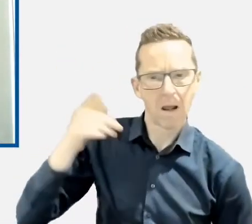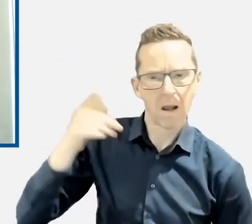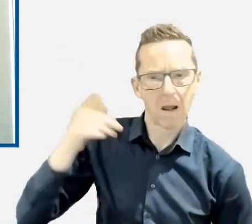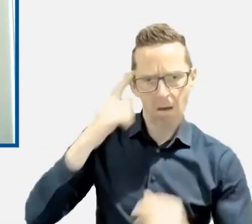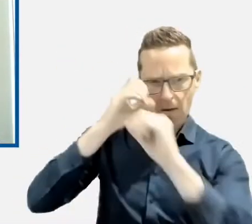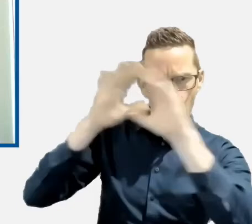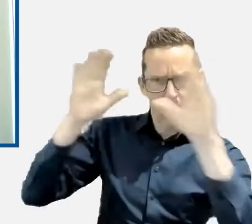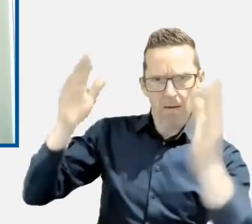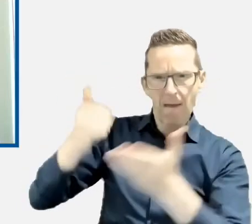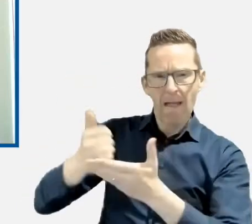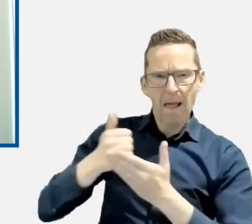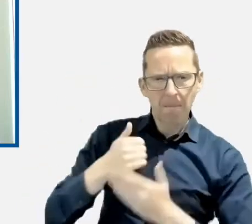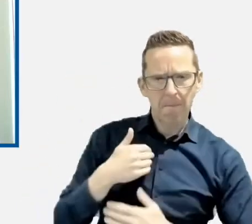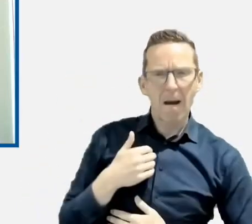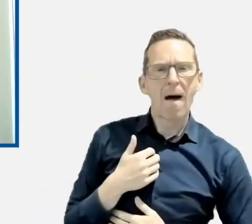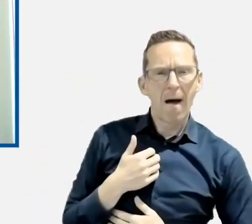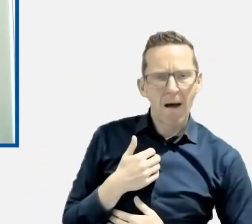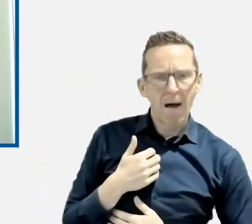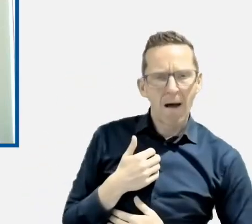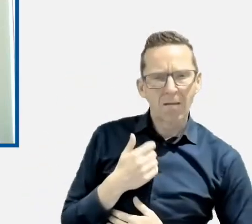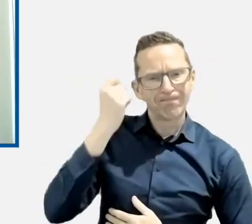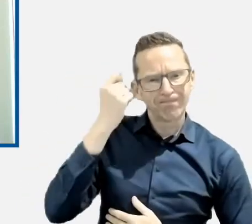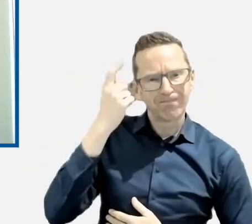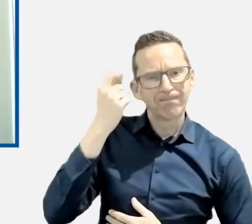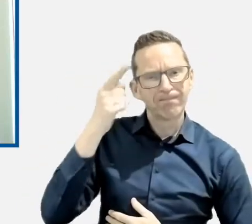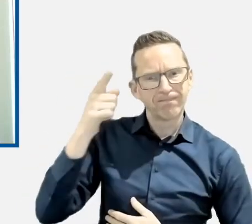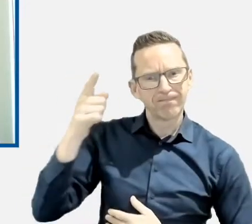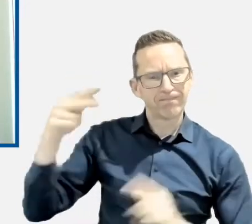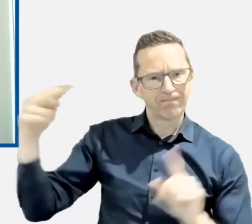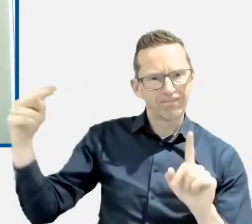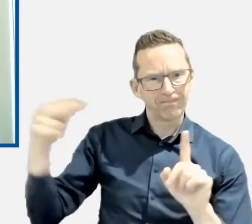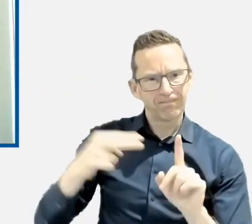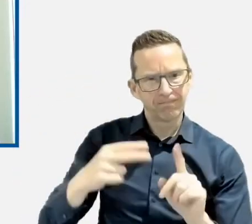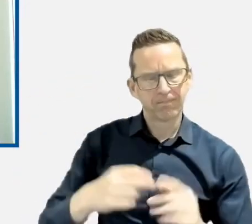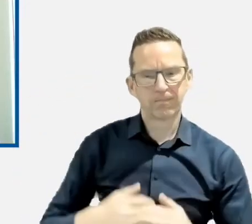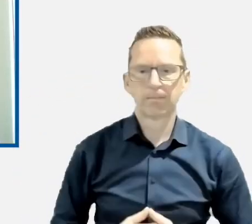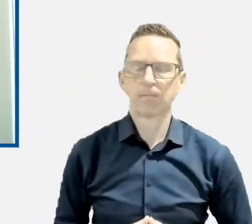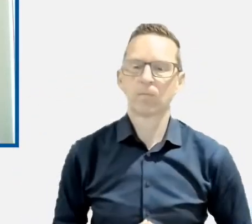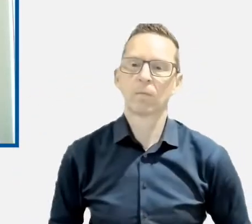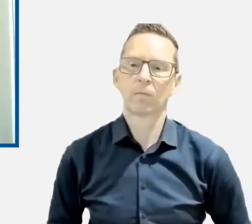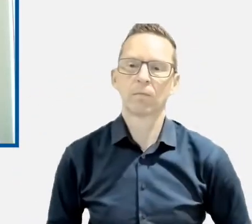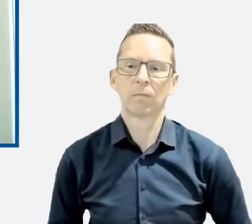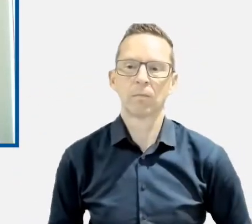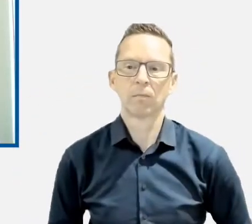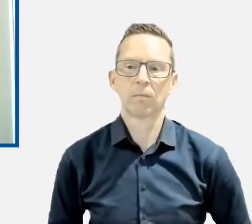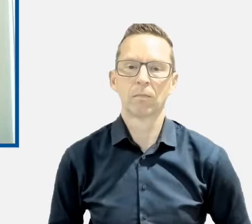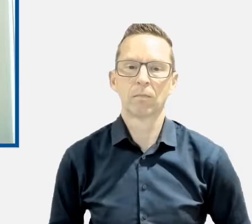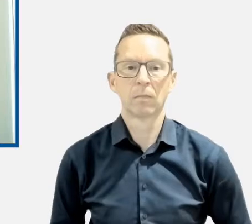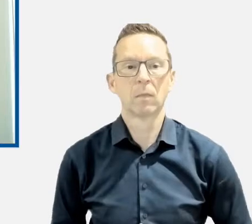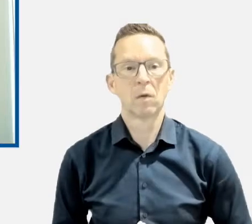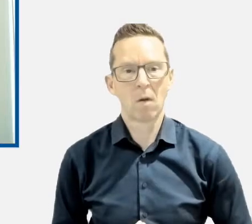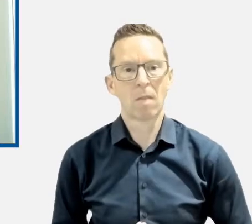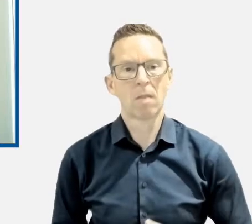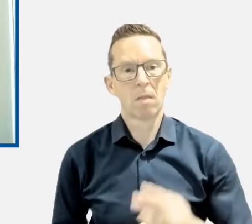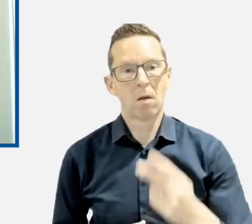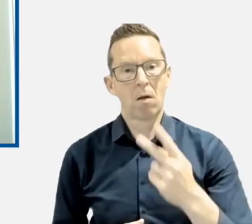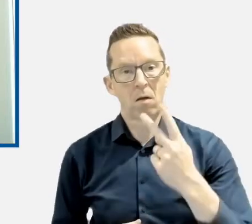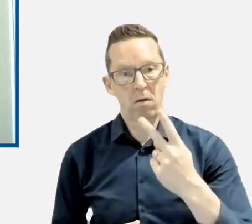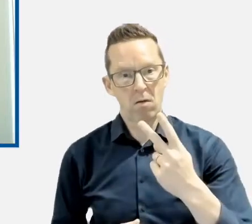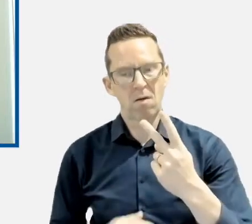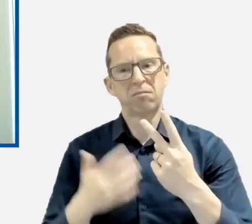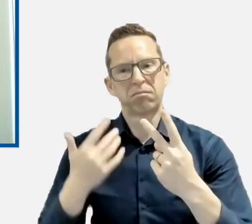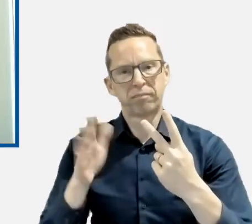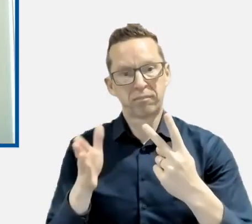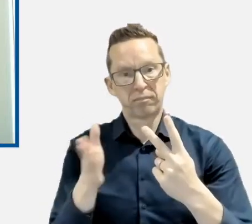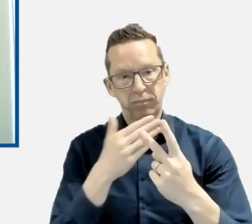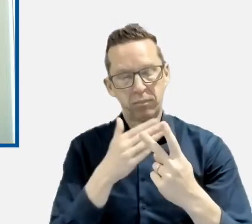then Cynthia and Johan will then come in to discuss risk understanding and risk management from the point of view of